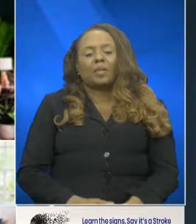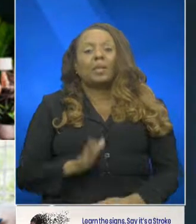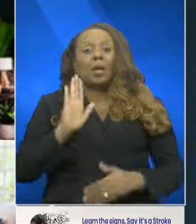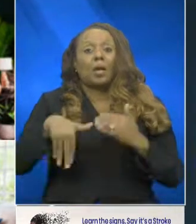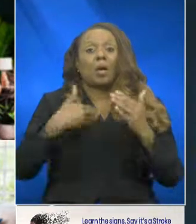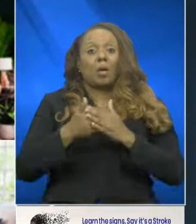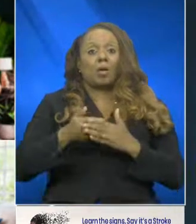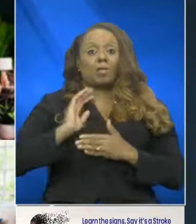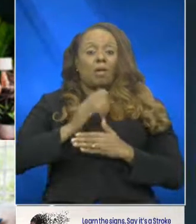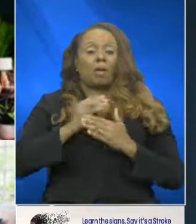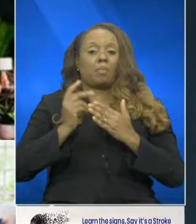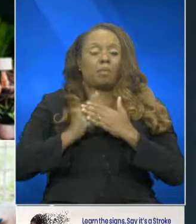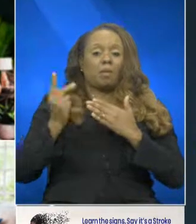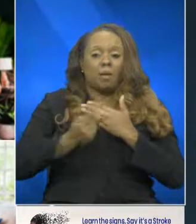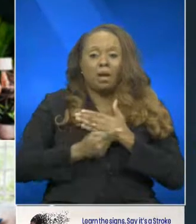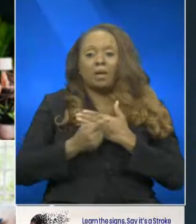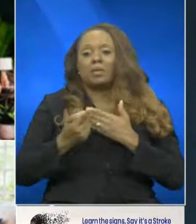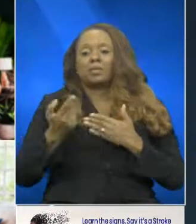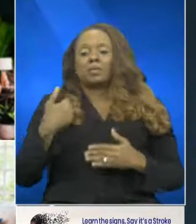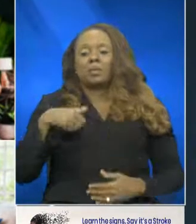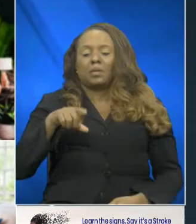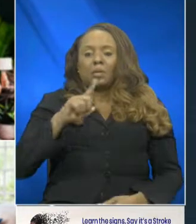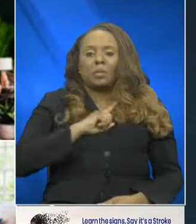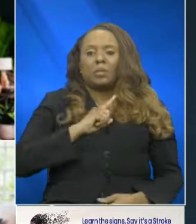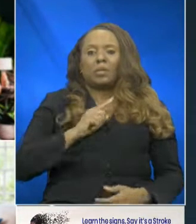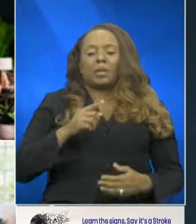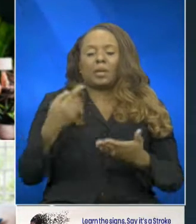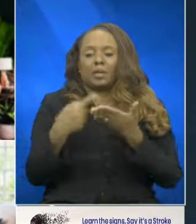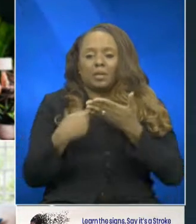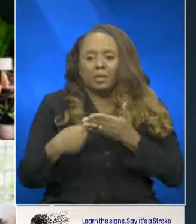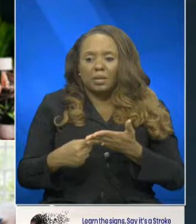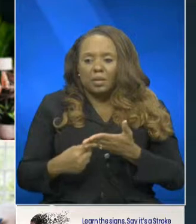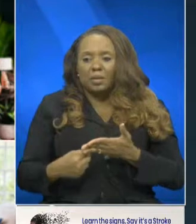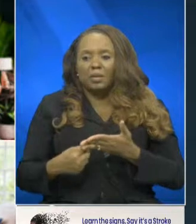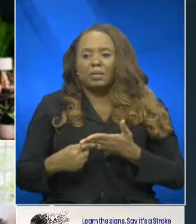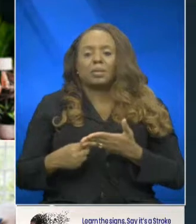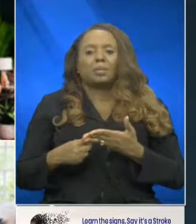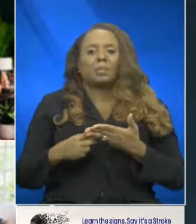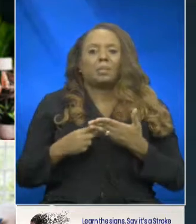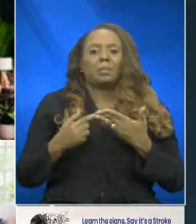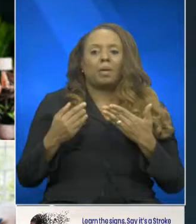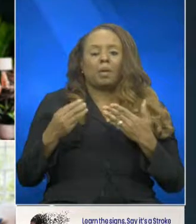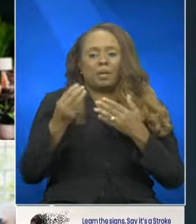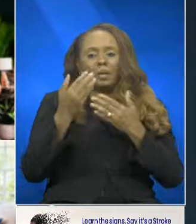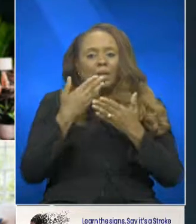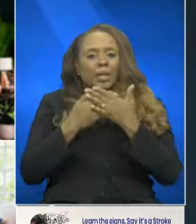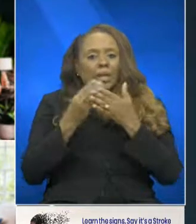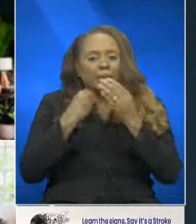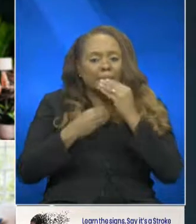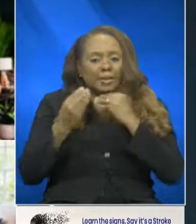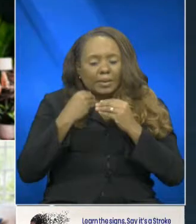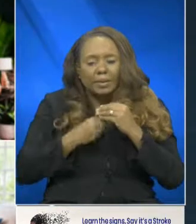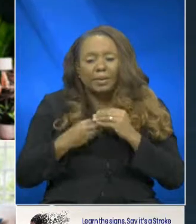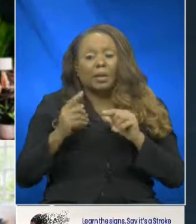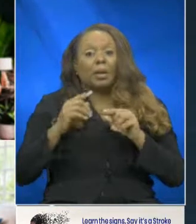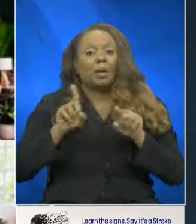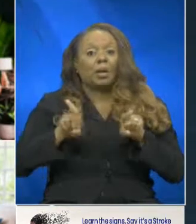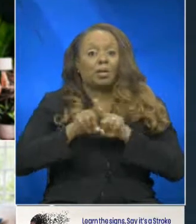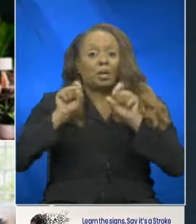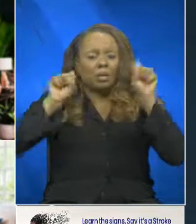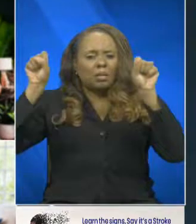but exercise has also been identified as crucial. Now, when you are in her situation, how much exercise can you